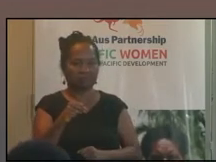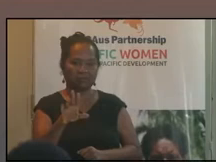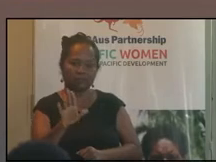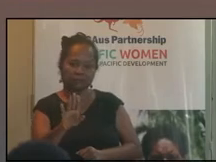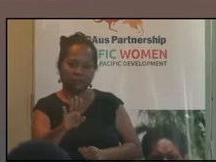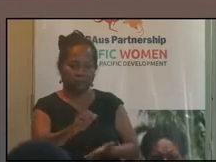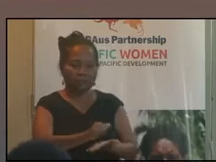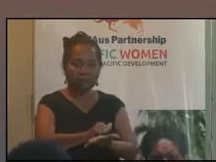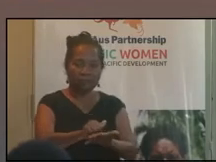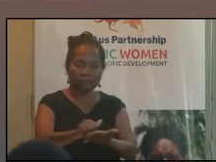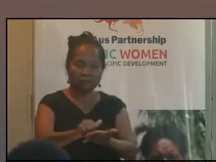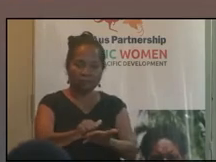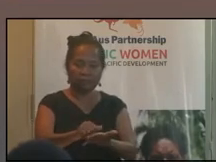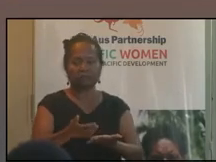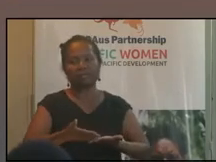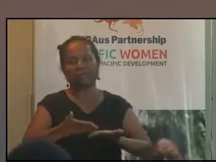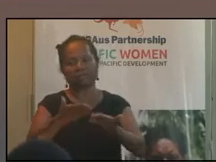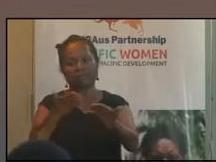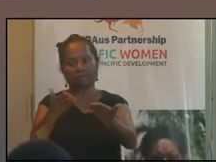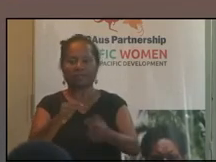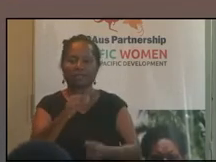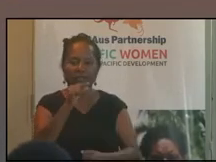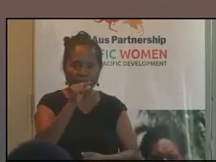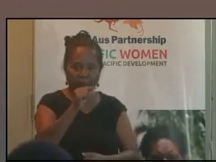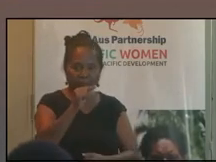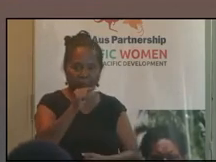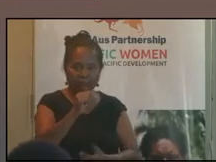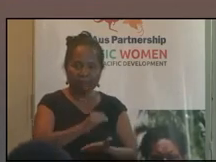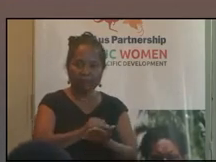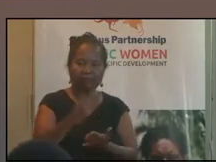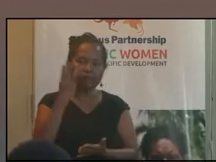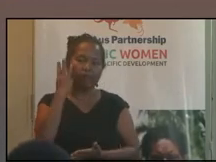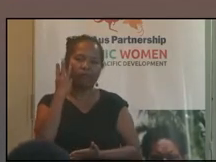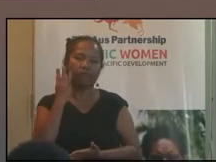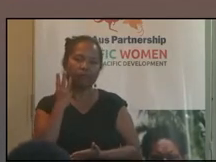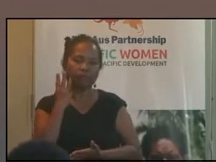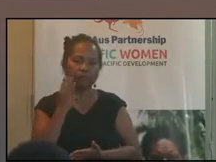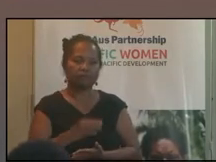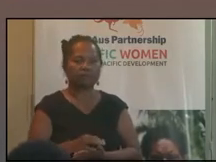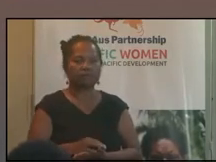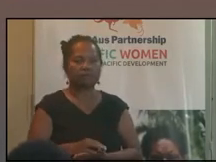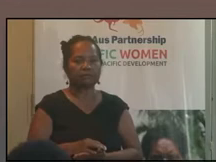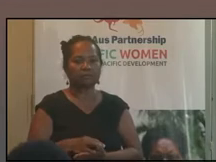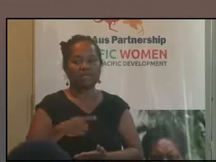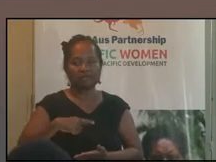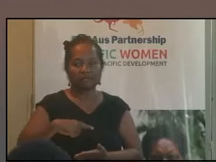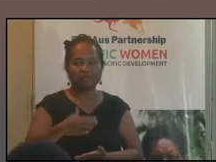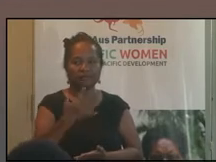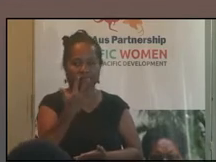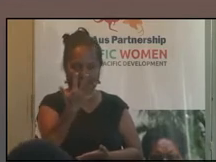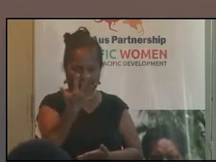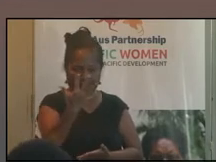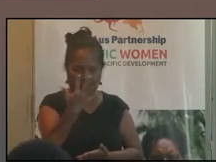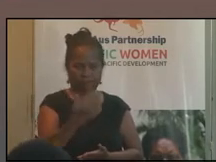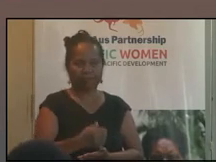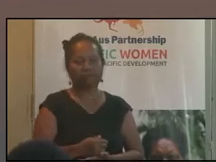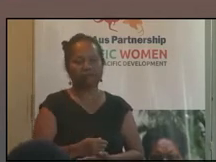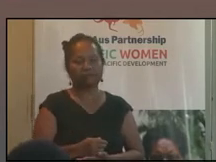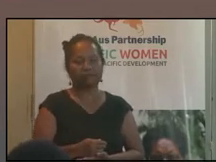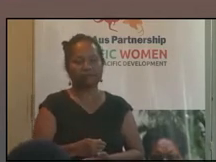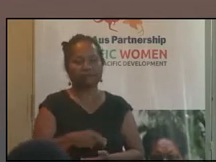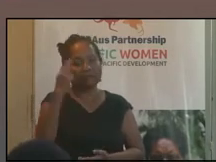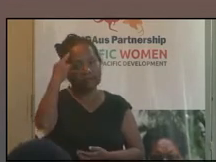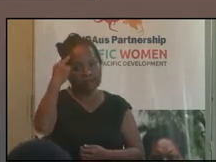it provides the minimum number of women that must go into parliament. That's five. And so the country has been divided into five